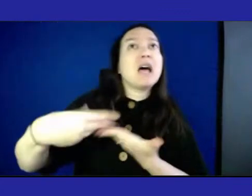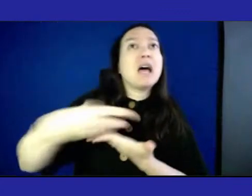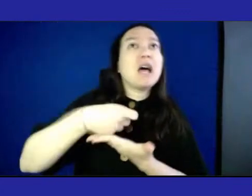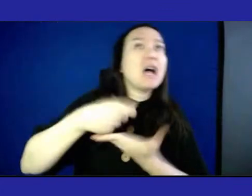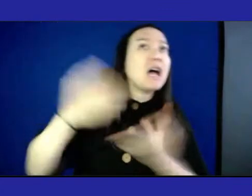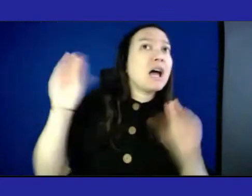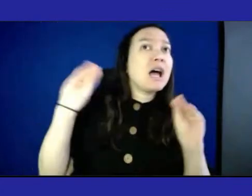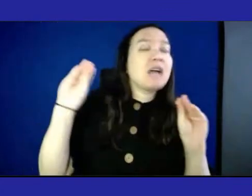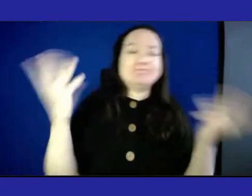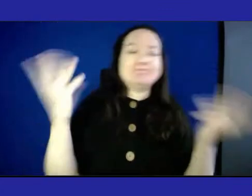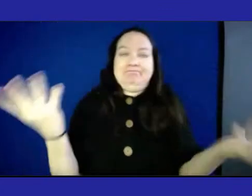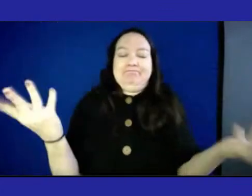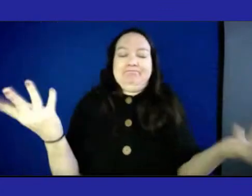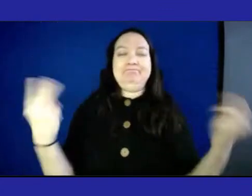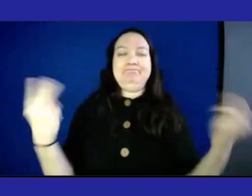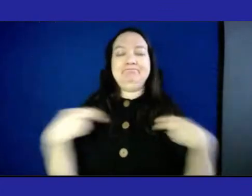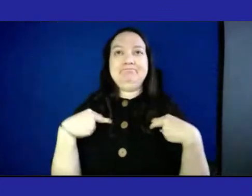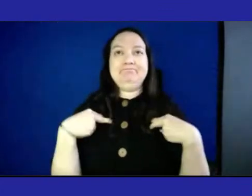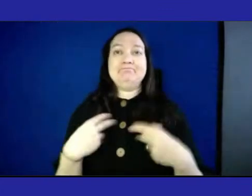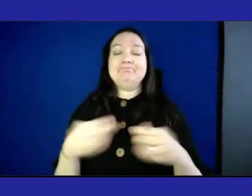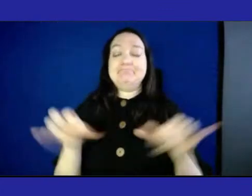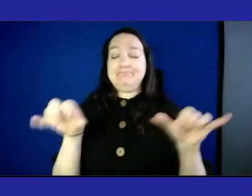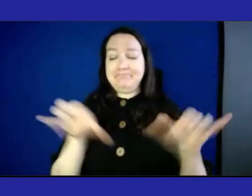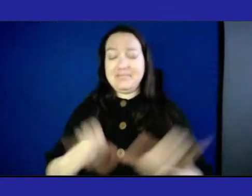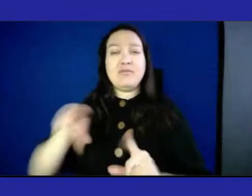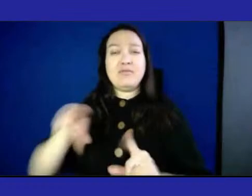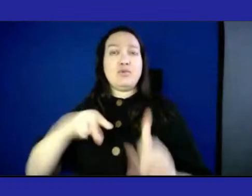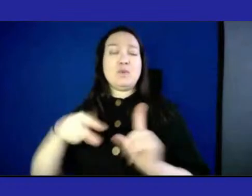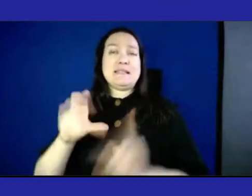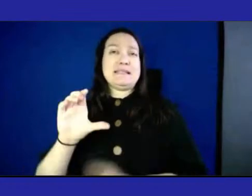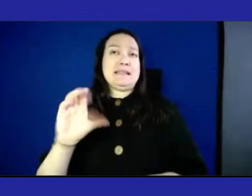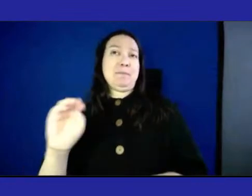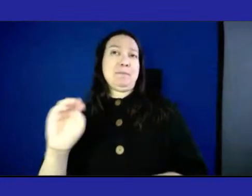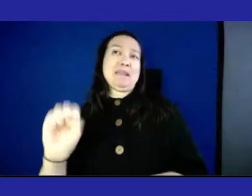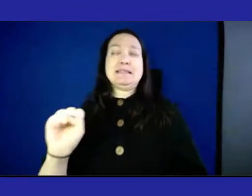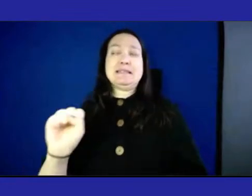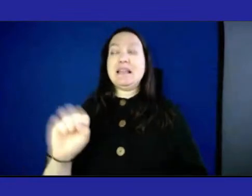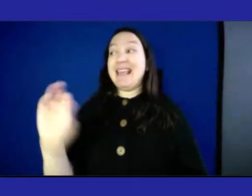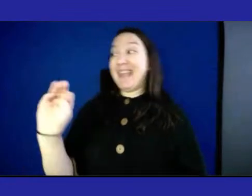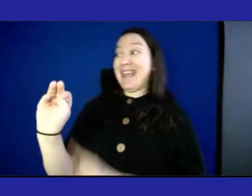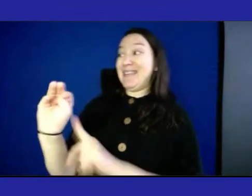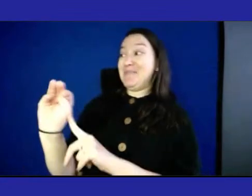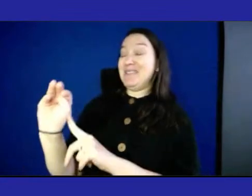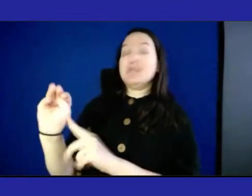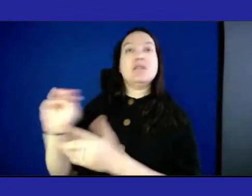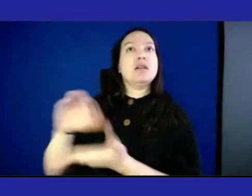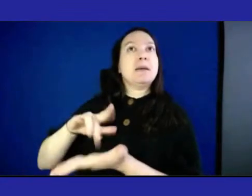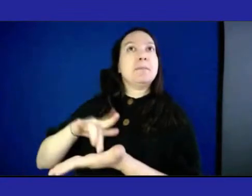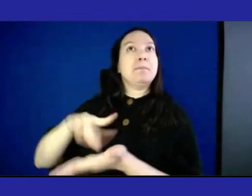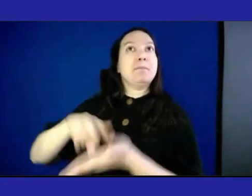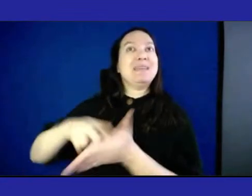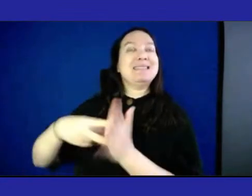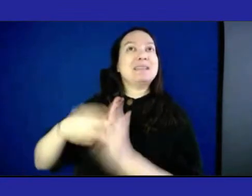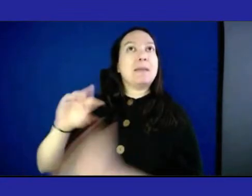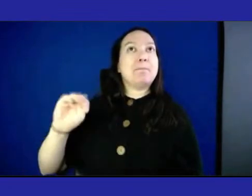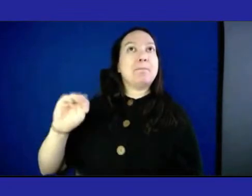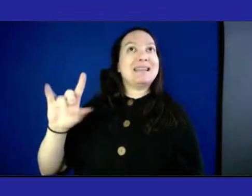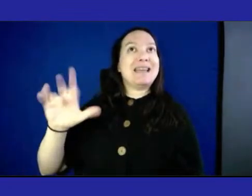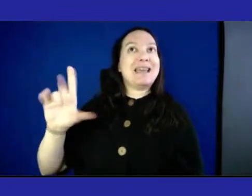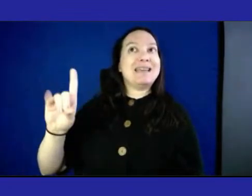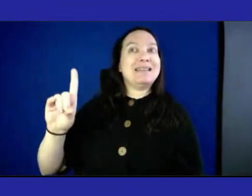Right. I mean, the conventional view of CMS, right? The M stands for Medicaid and Medicare, and by definition, these people are not